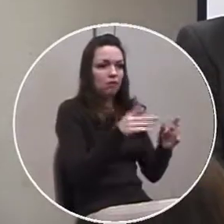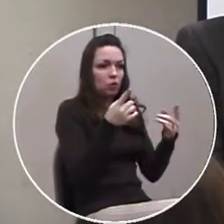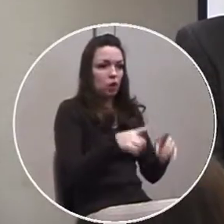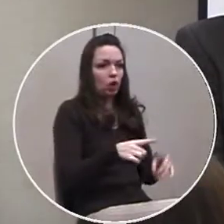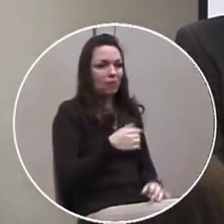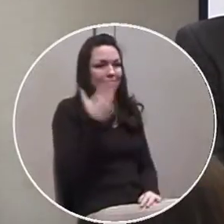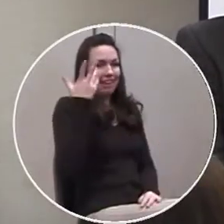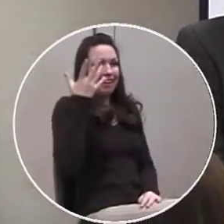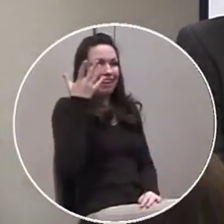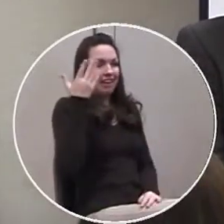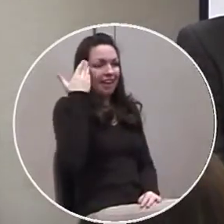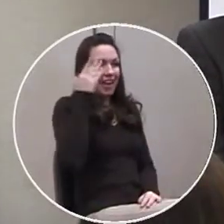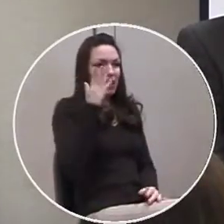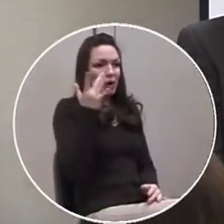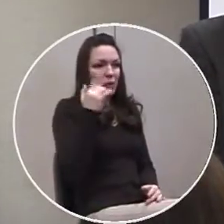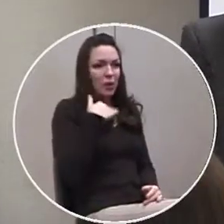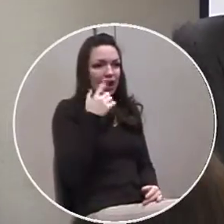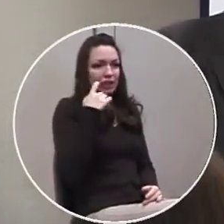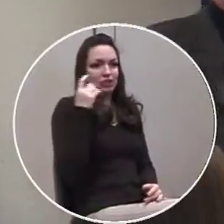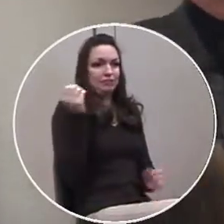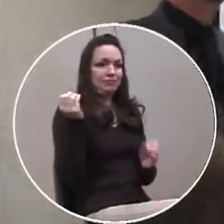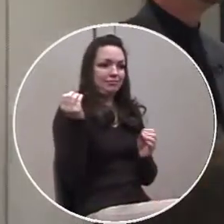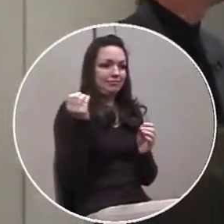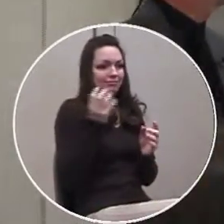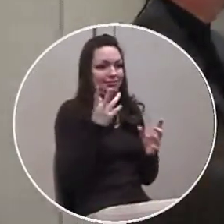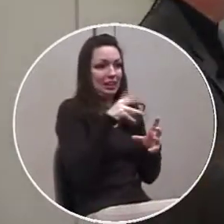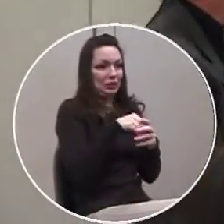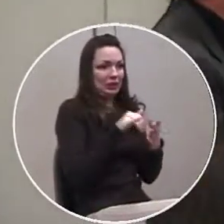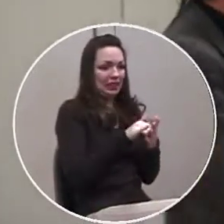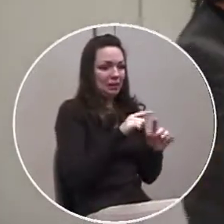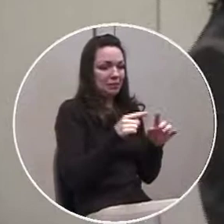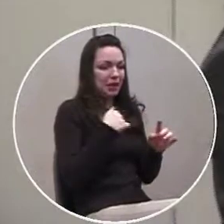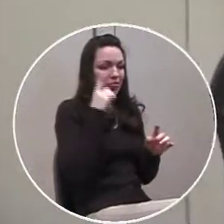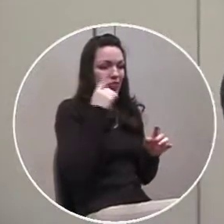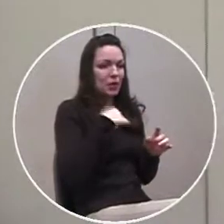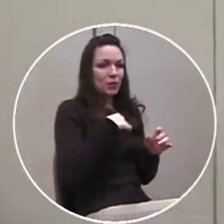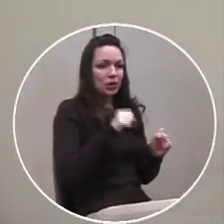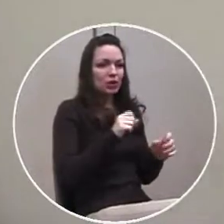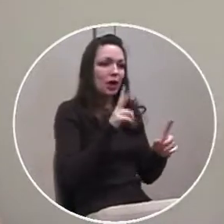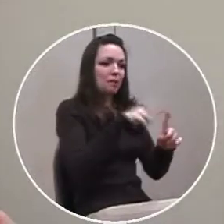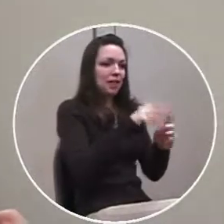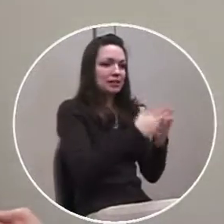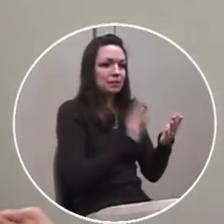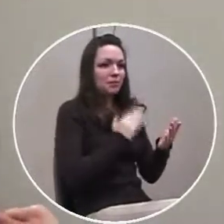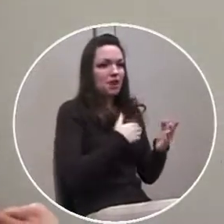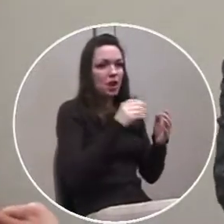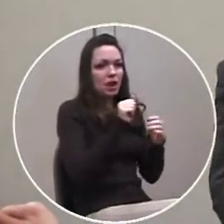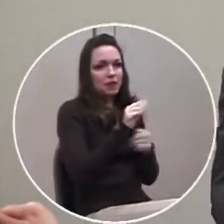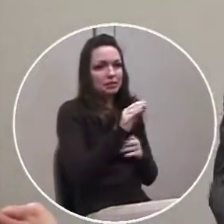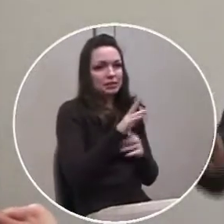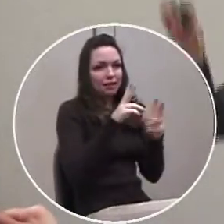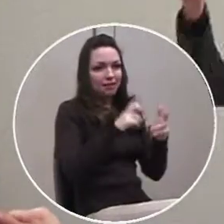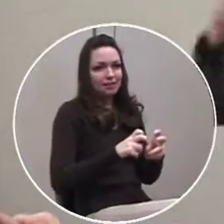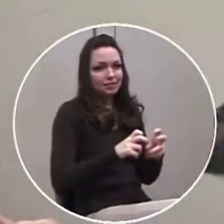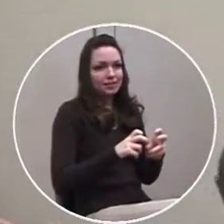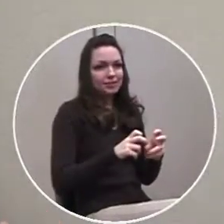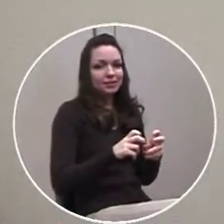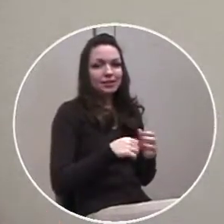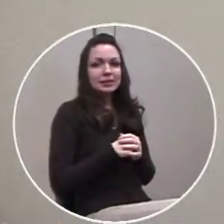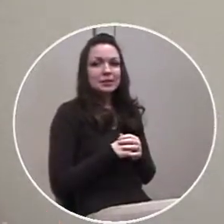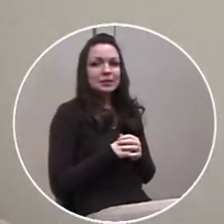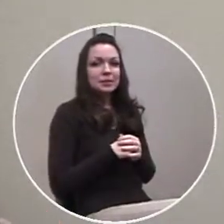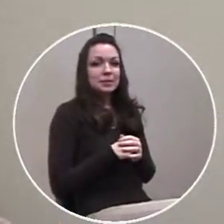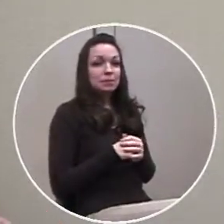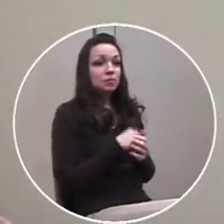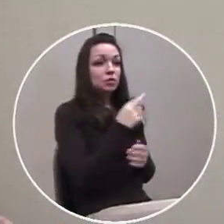I'd apply a little bit of our ABC analysis to our day. Self-care, misery is optional. The restrooms are down the hall here. There's goodies